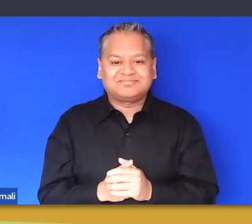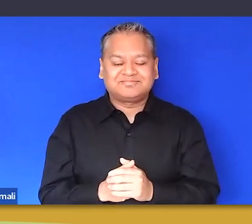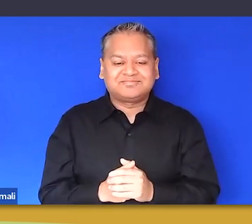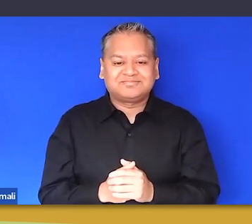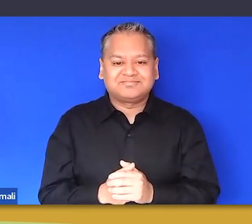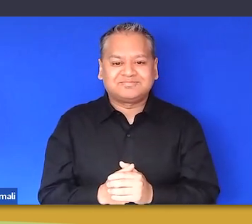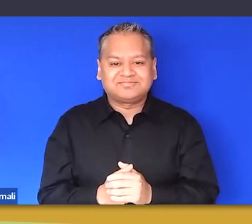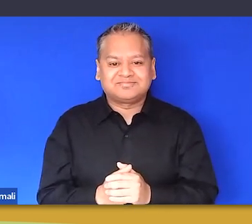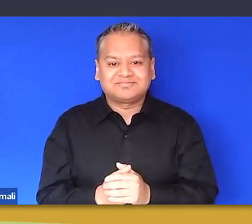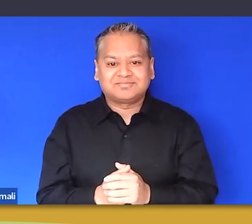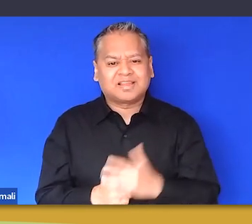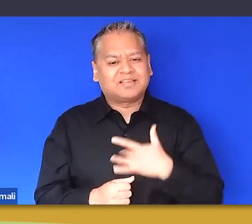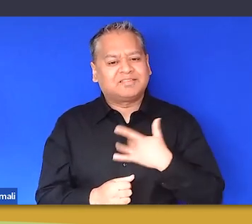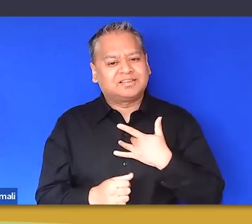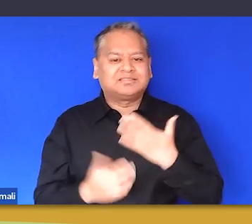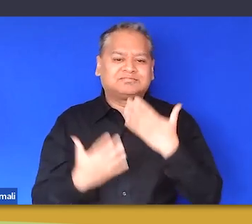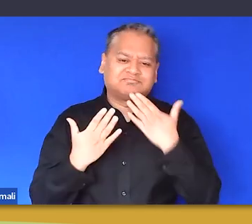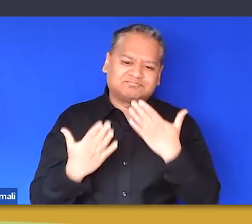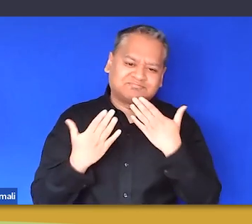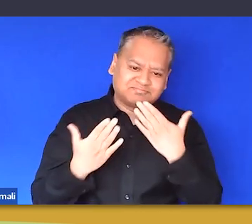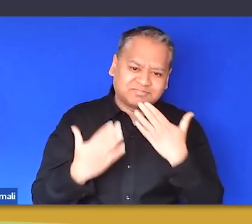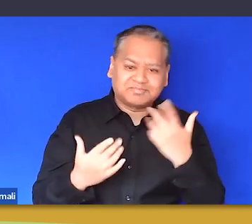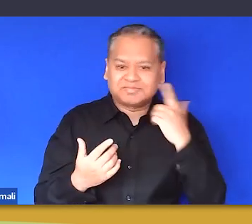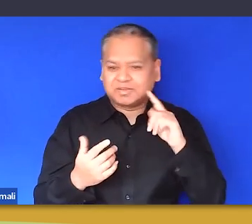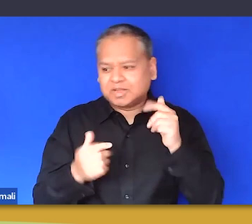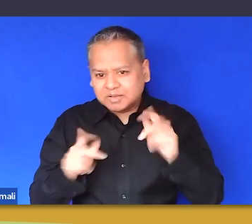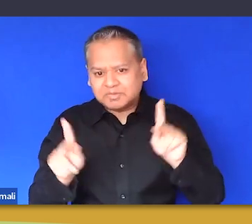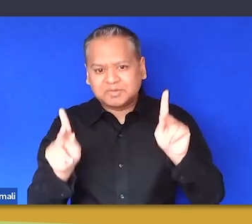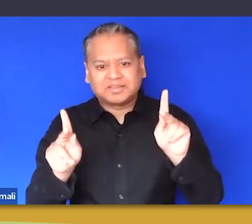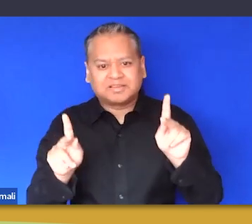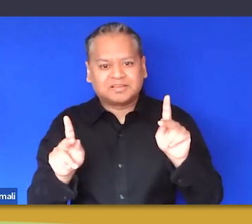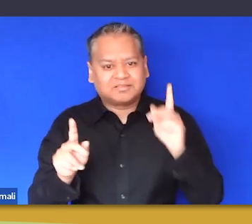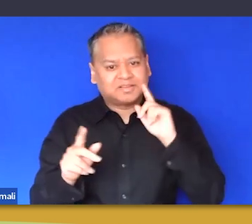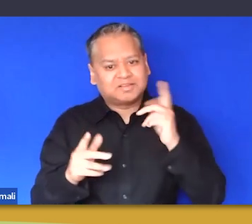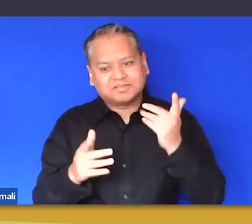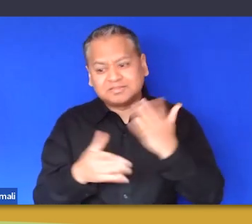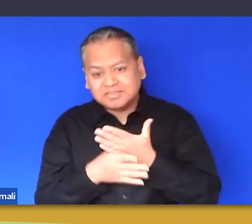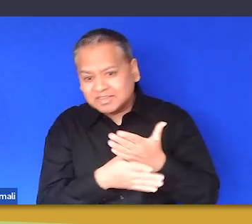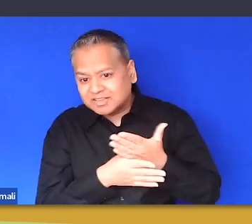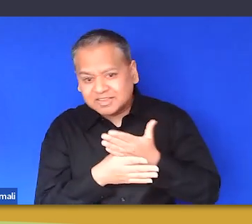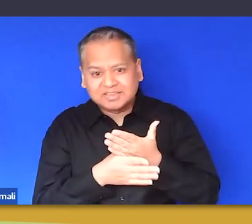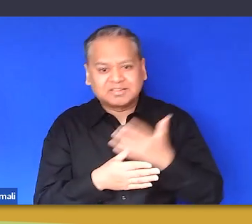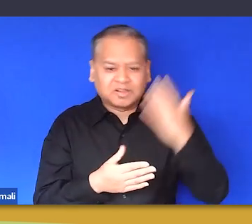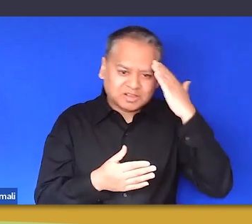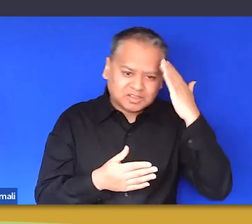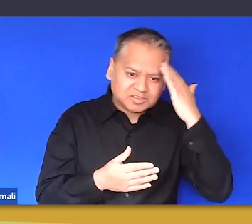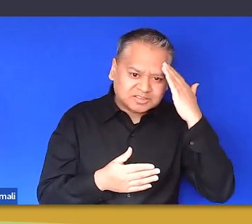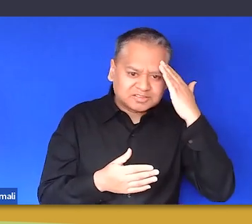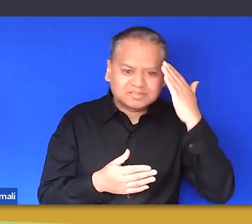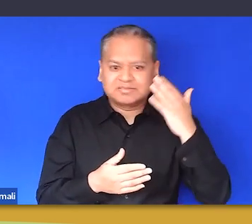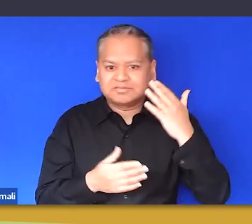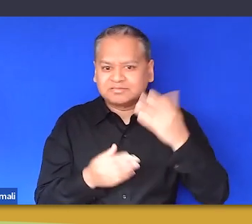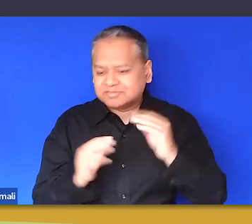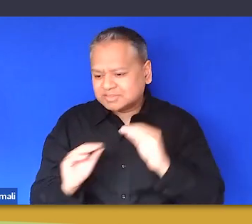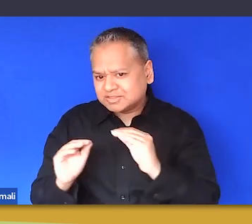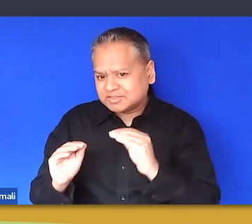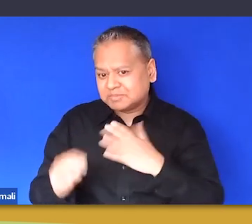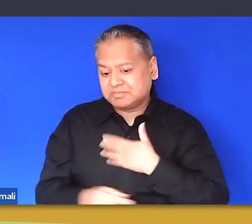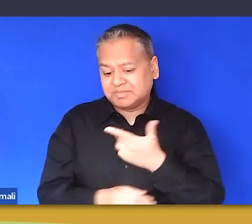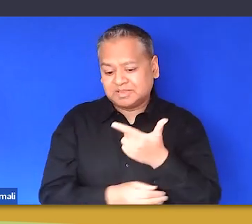have this and share this knowledge with my grandson and how you